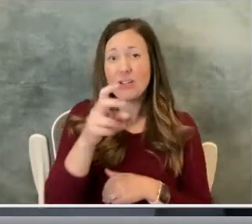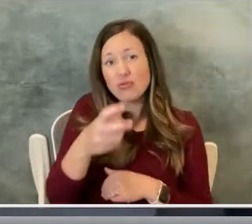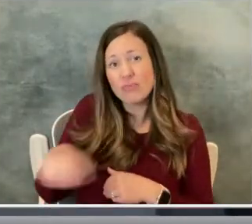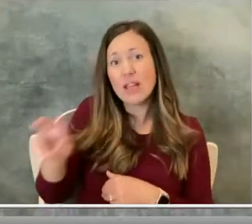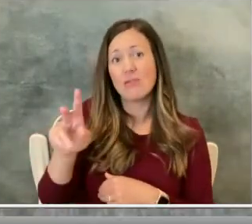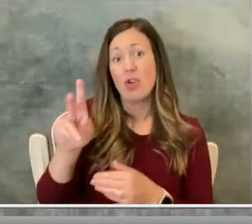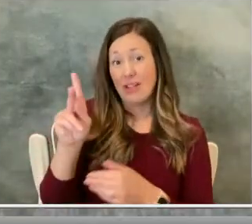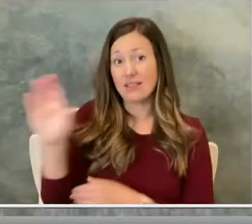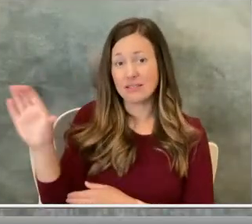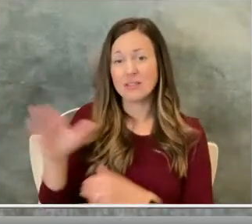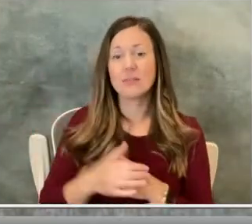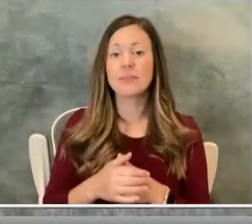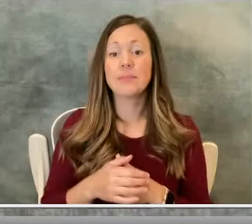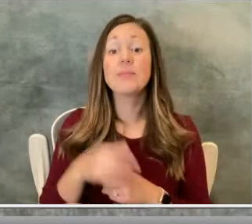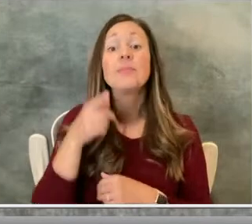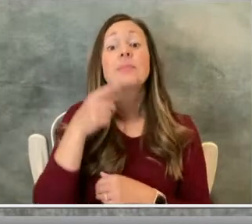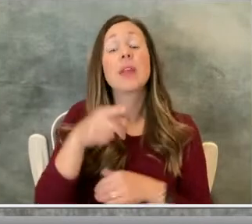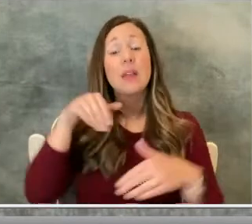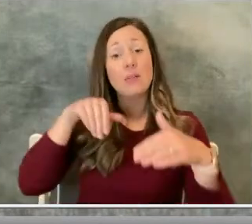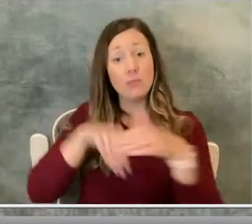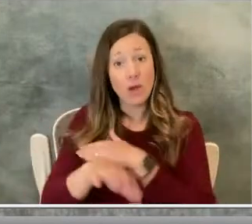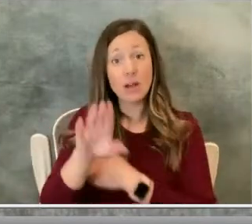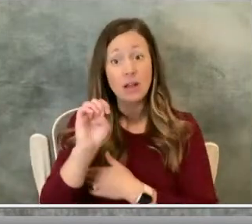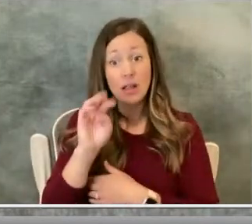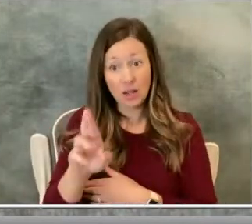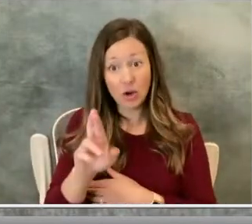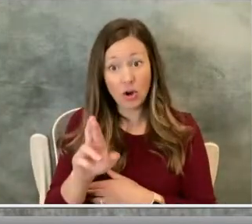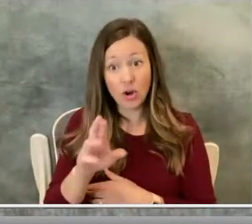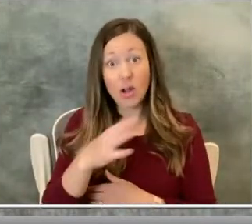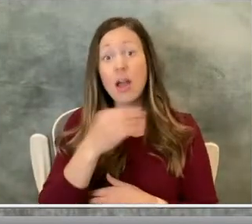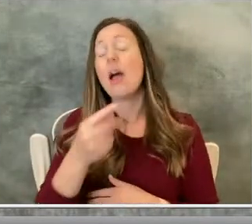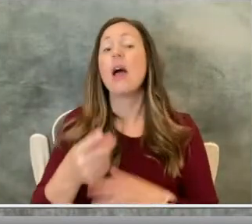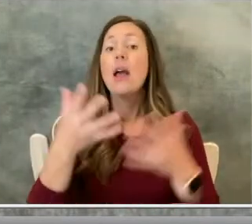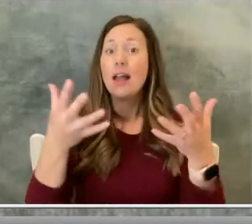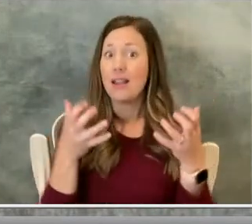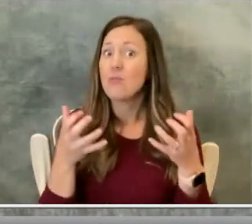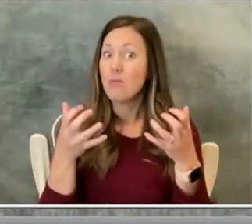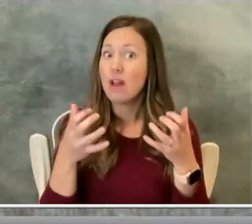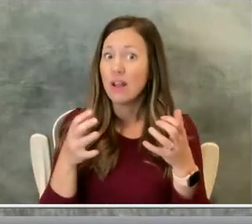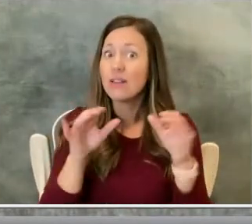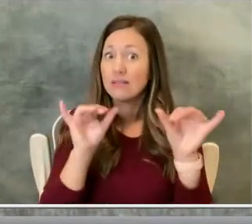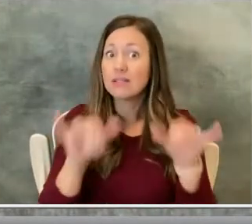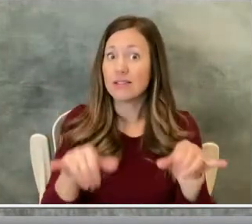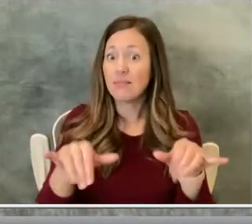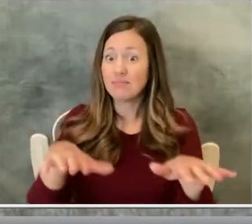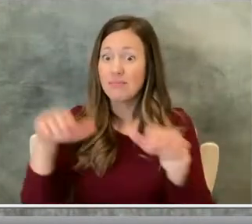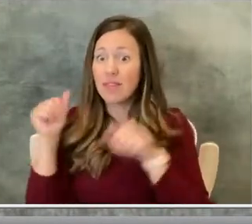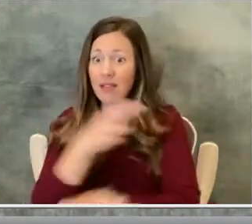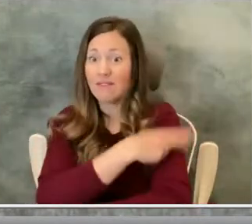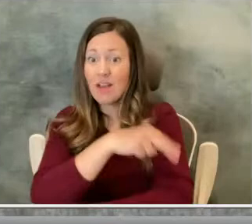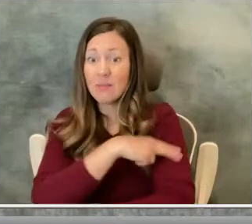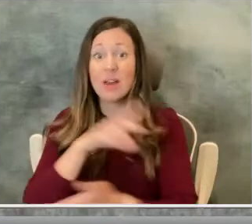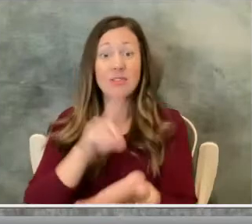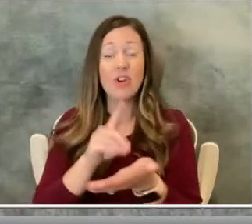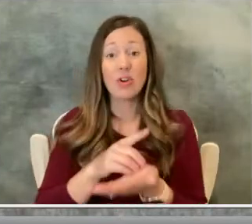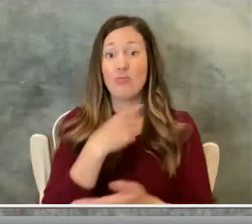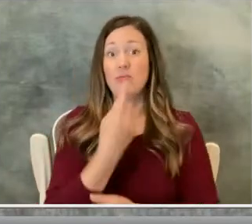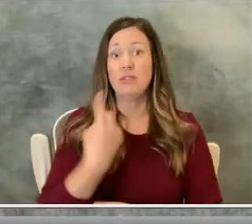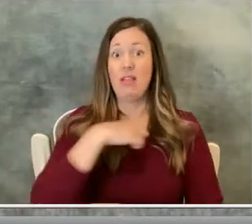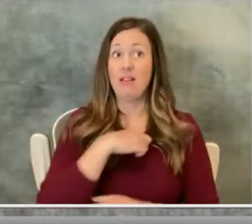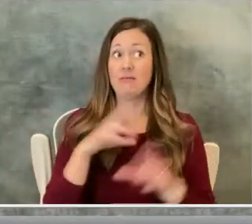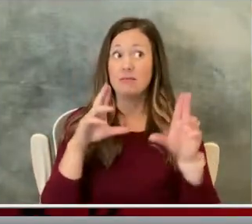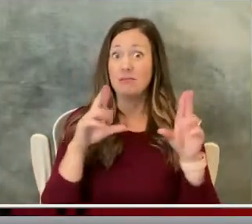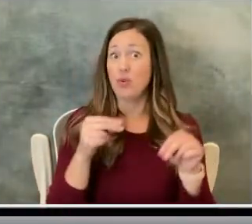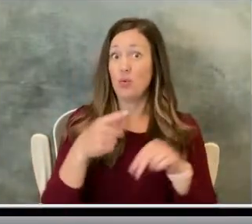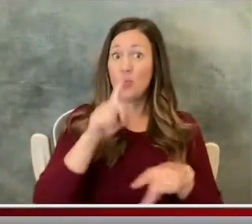William walked into the emergency room and he wanted to walk out of the hospital, and the doctors were telling us, no, you can't walk out. We